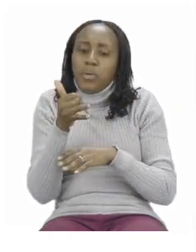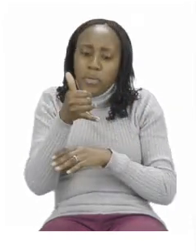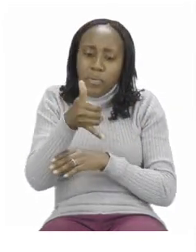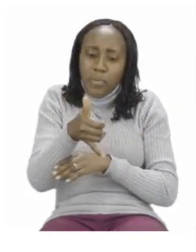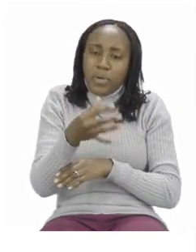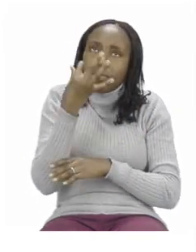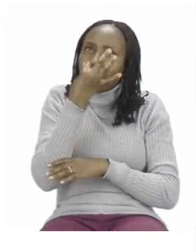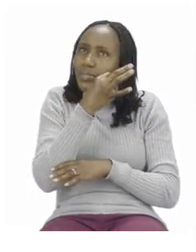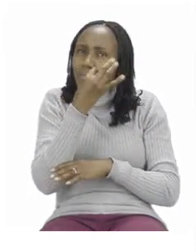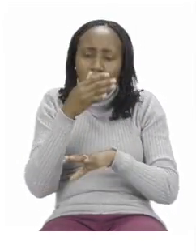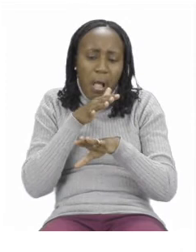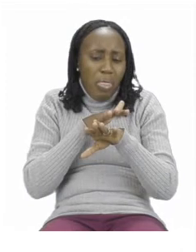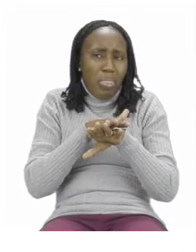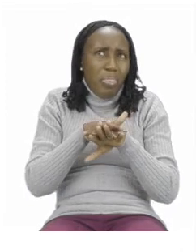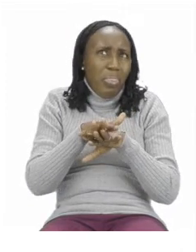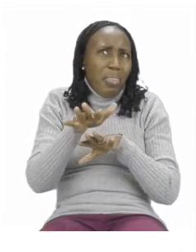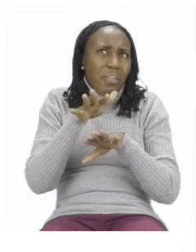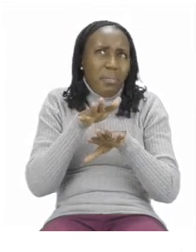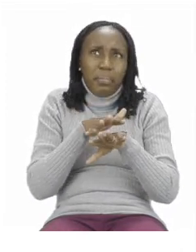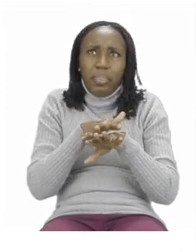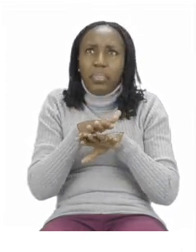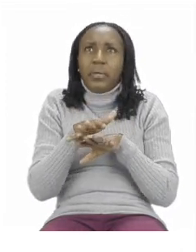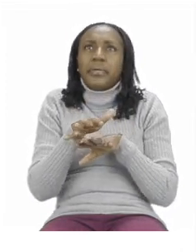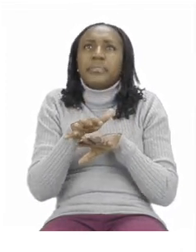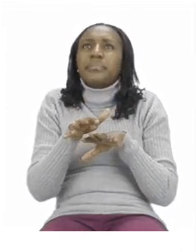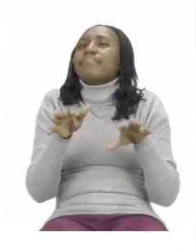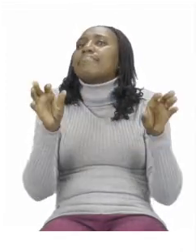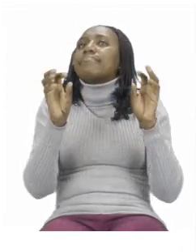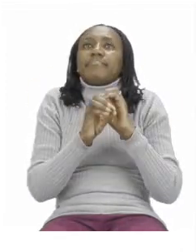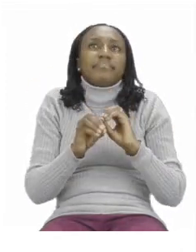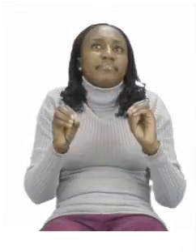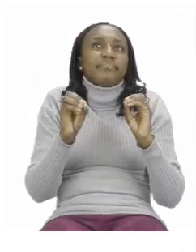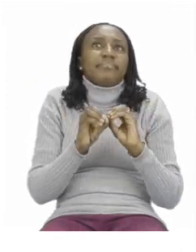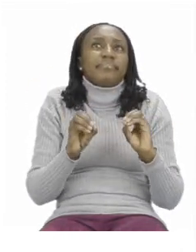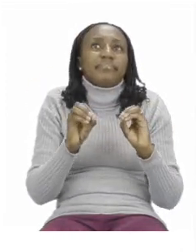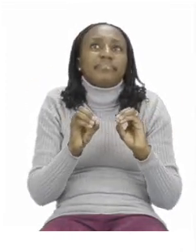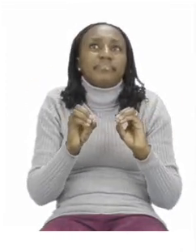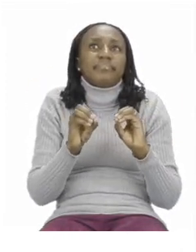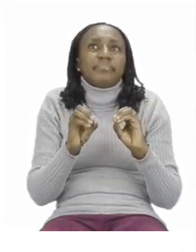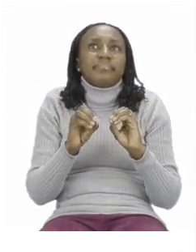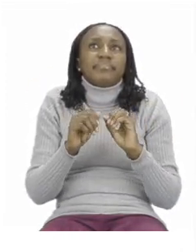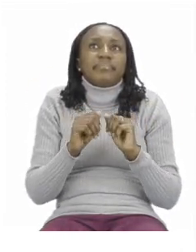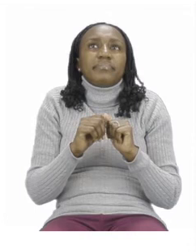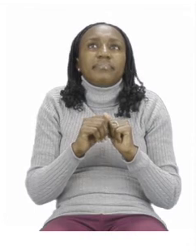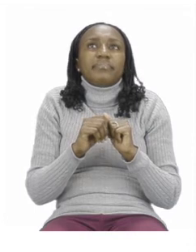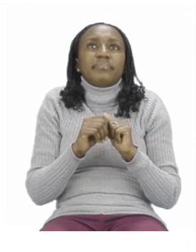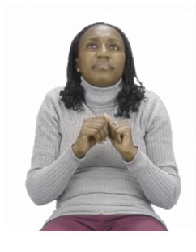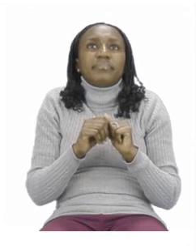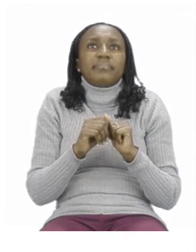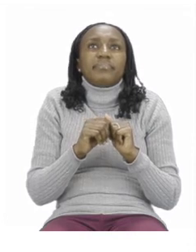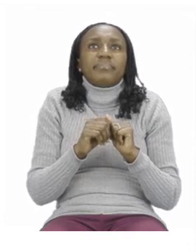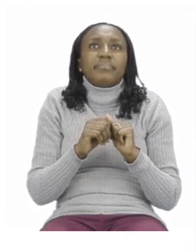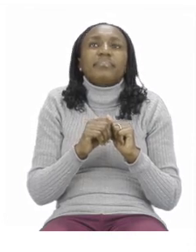water is poured onto the plant and nothing is wasted. Now